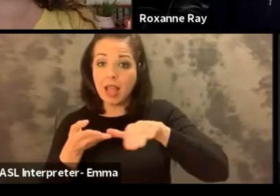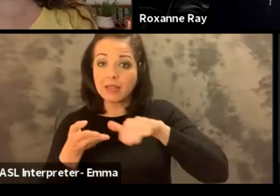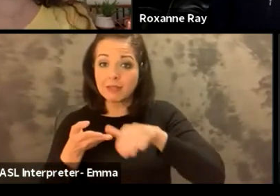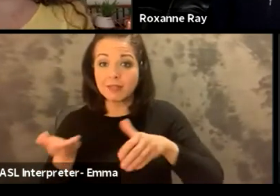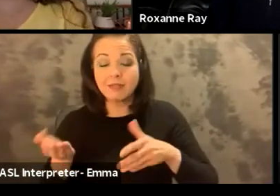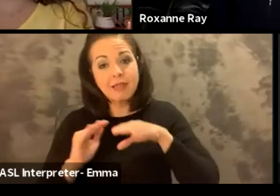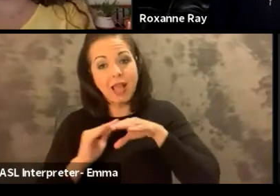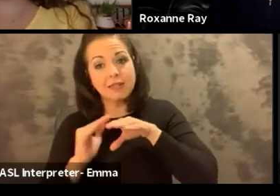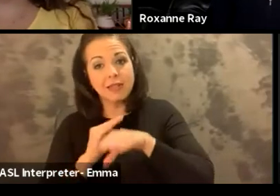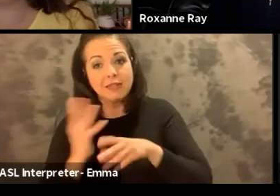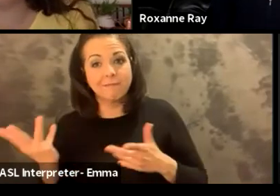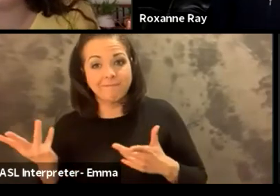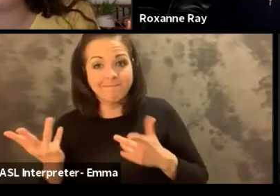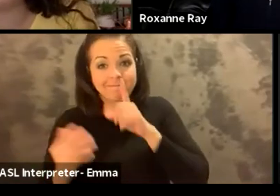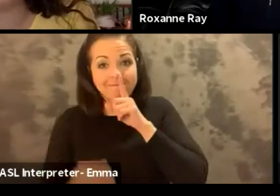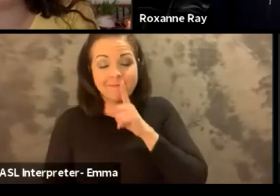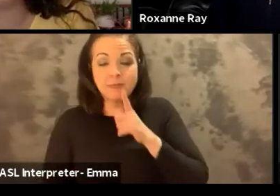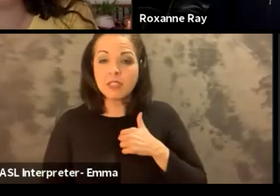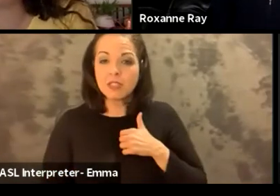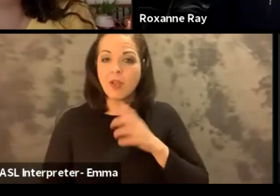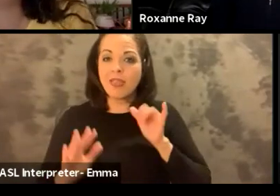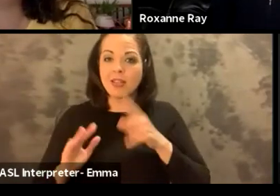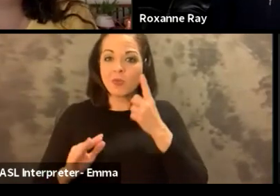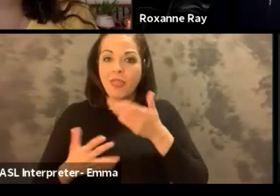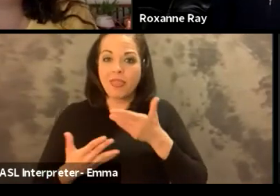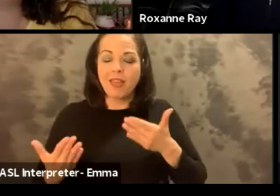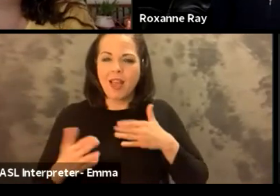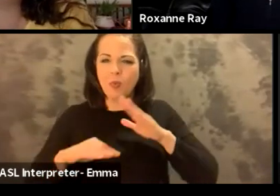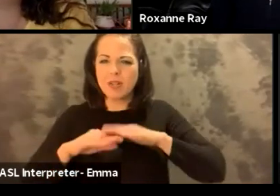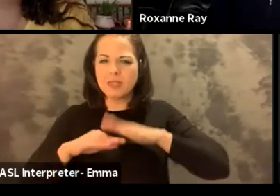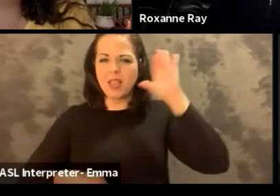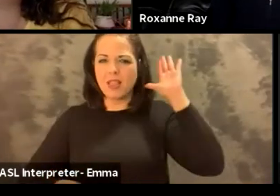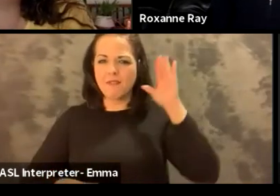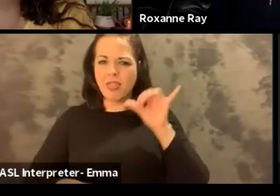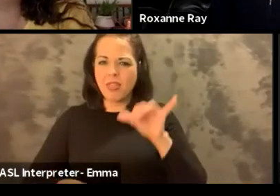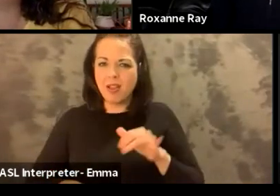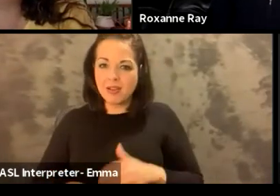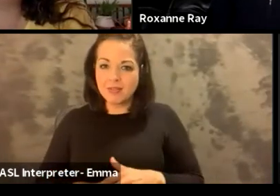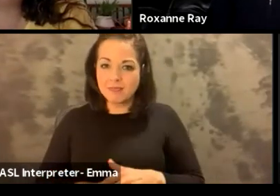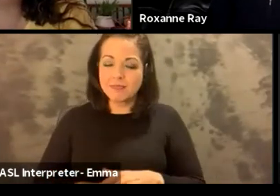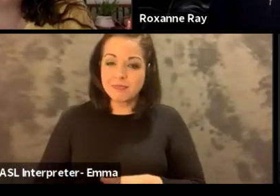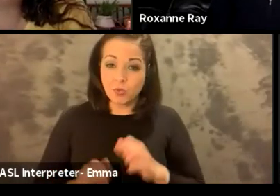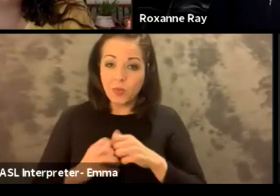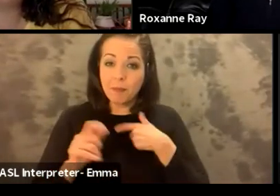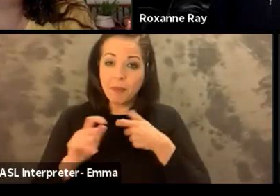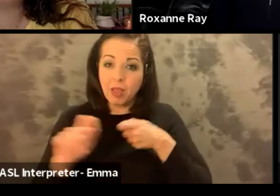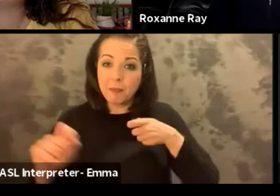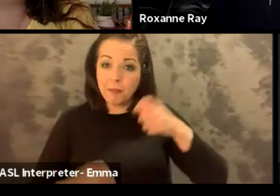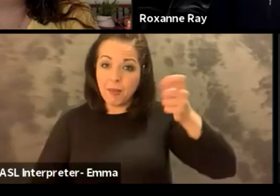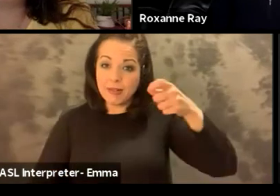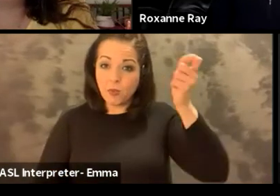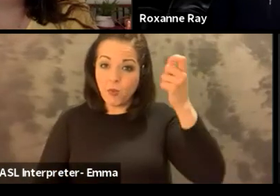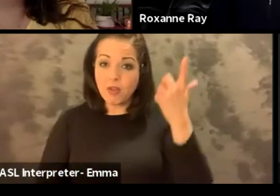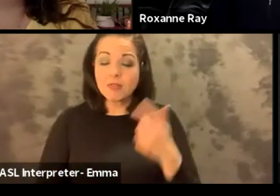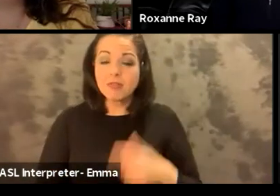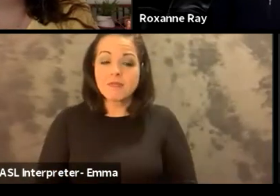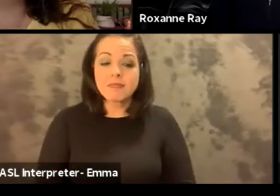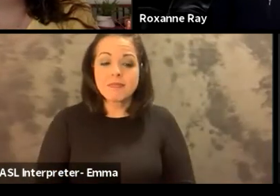I would like to alleviate with my magic wand. And I think part of it is